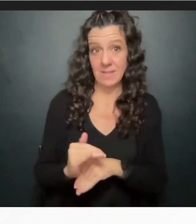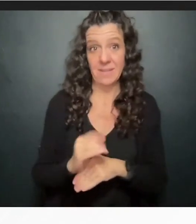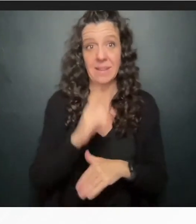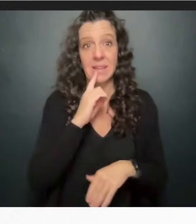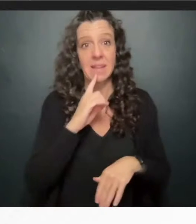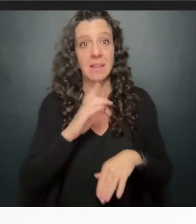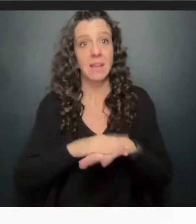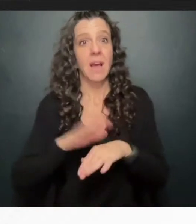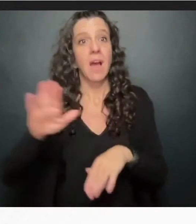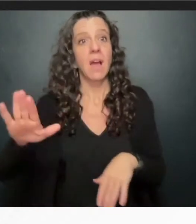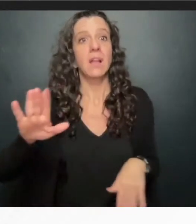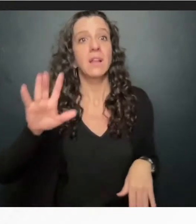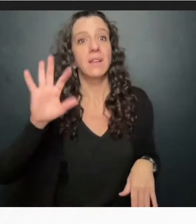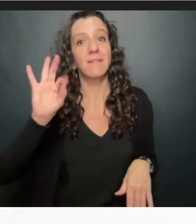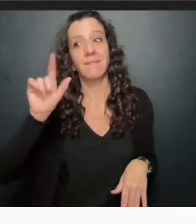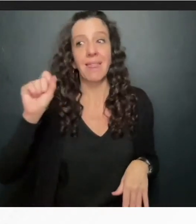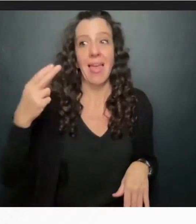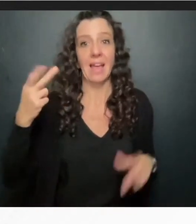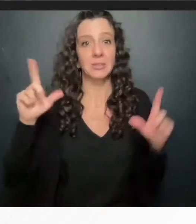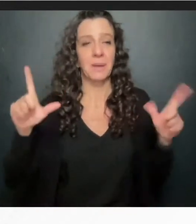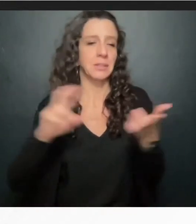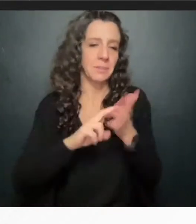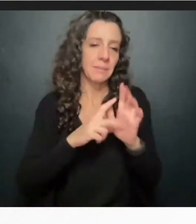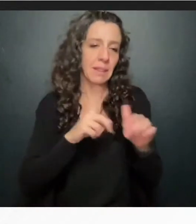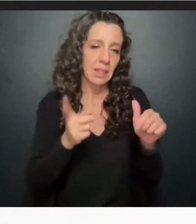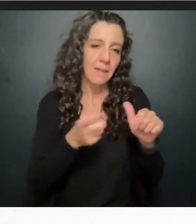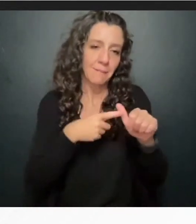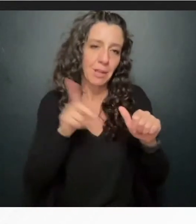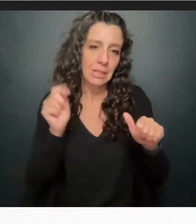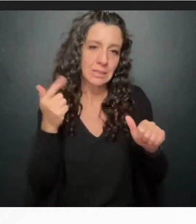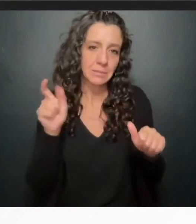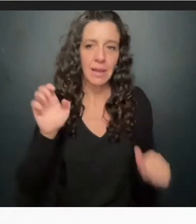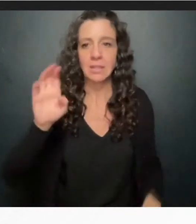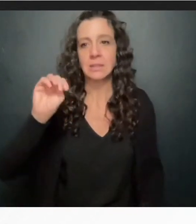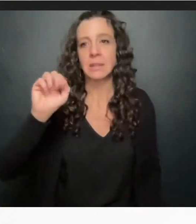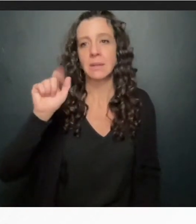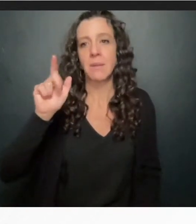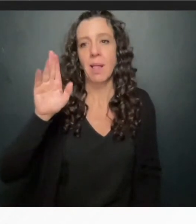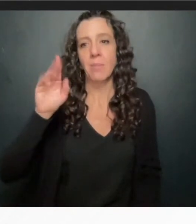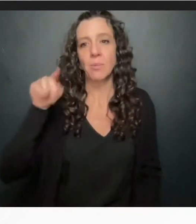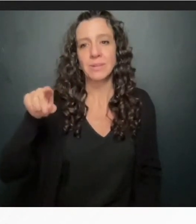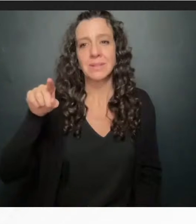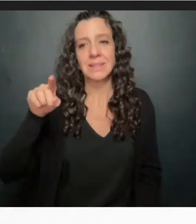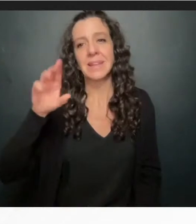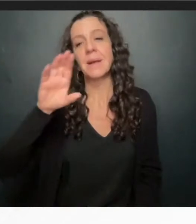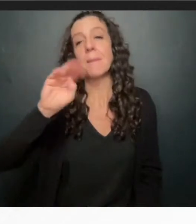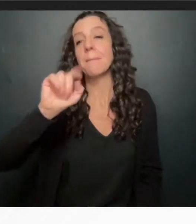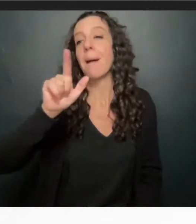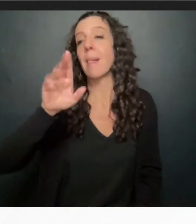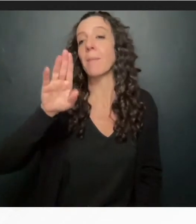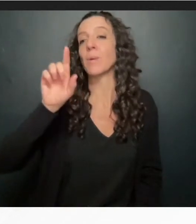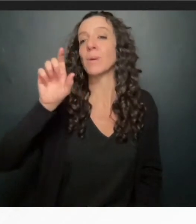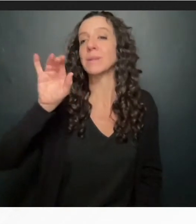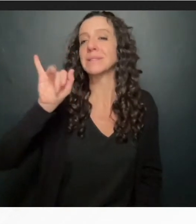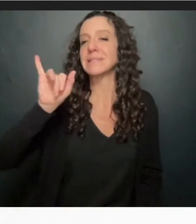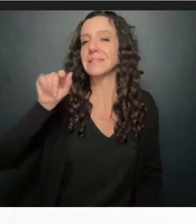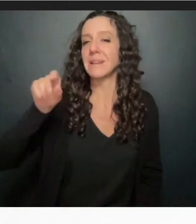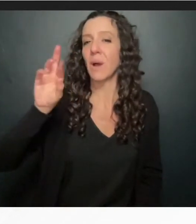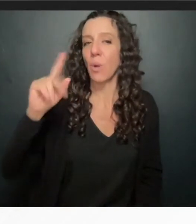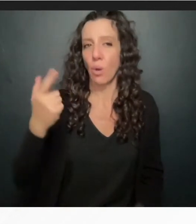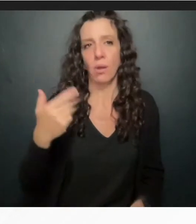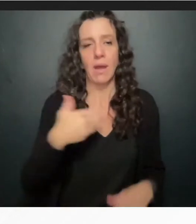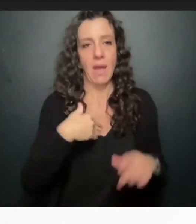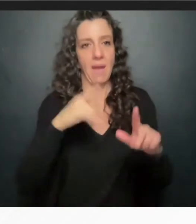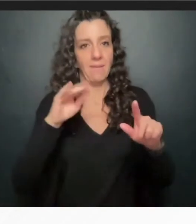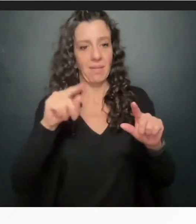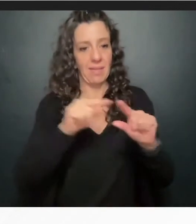page, the first page you reach on MalibuCity.org, putting a link is entitled,